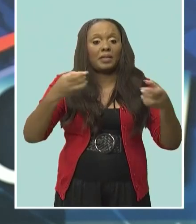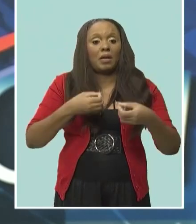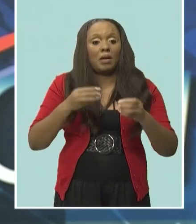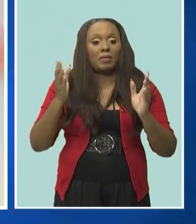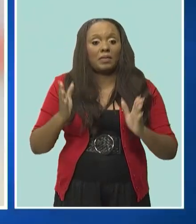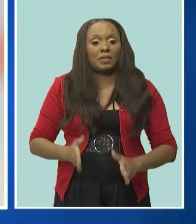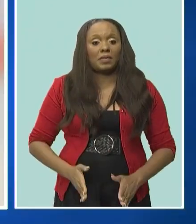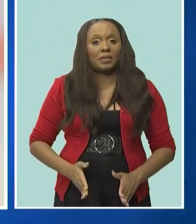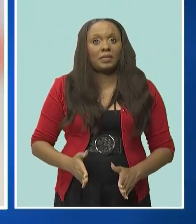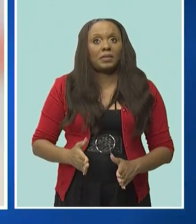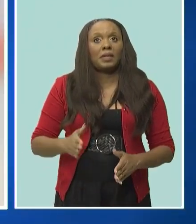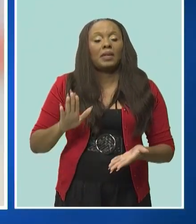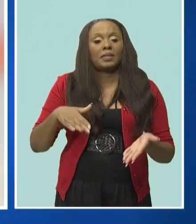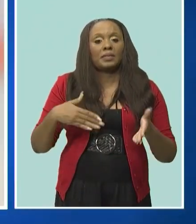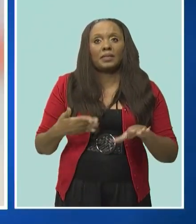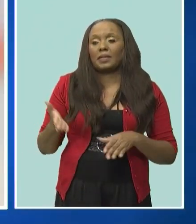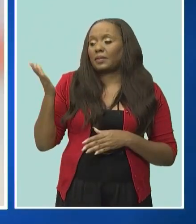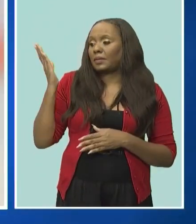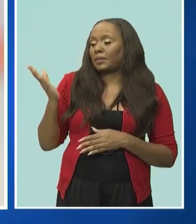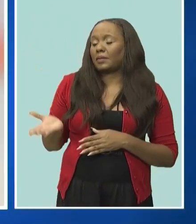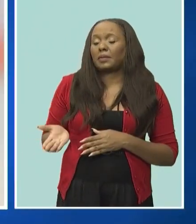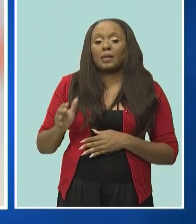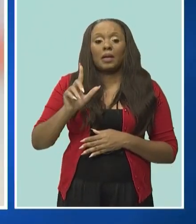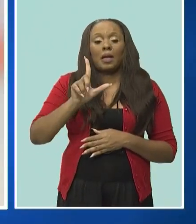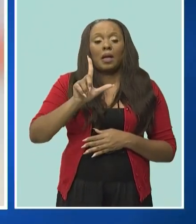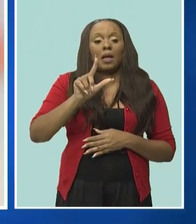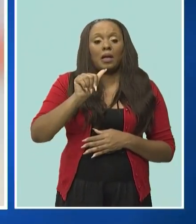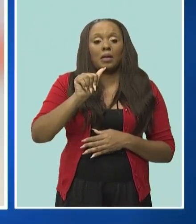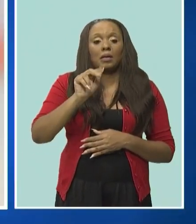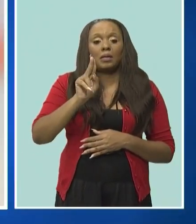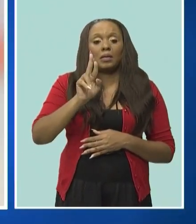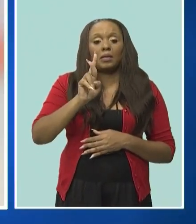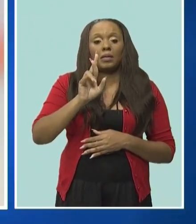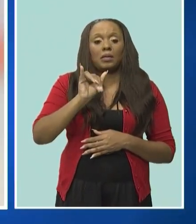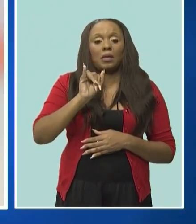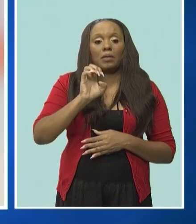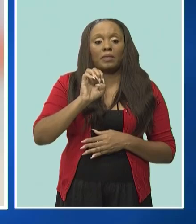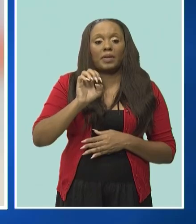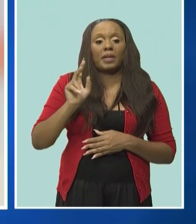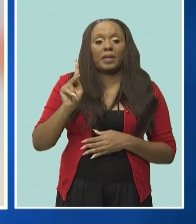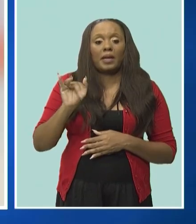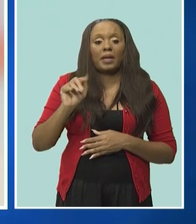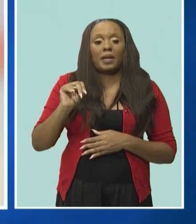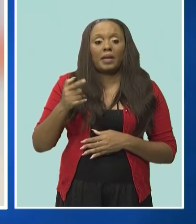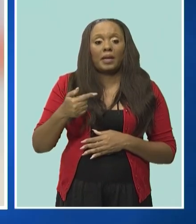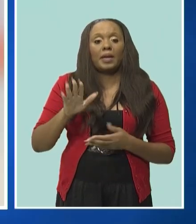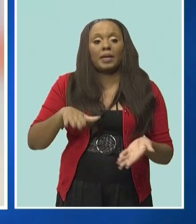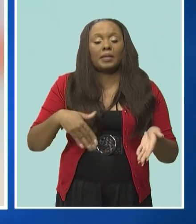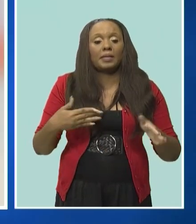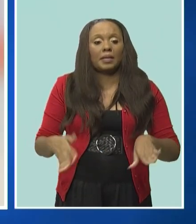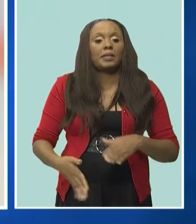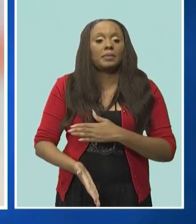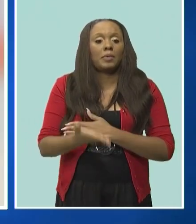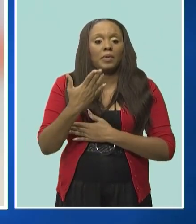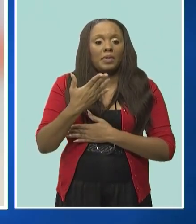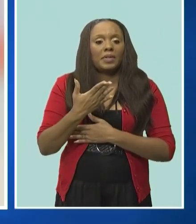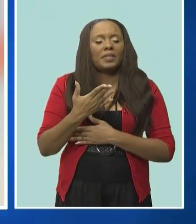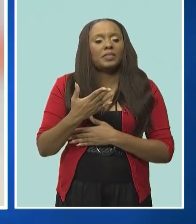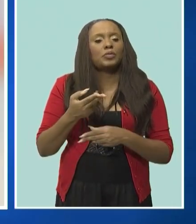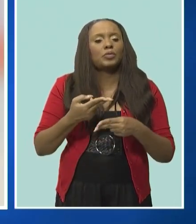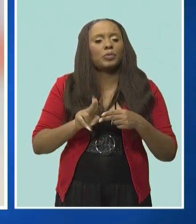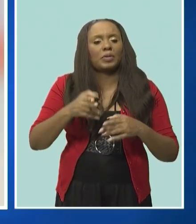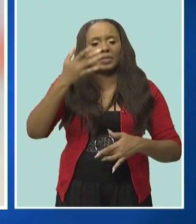died. CBC understands he passed away at the Queen Elizabeth Hospital this morning after a brief illness. He was